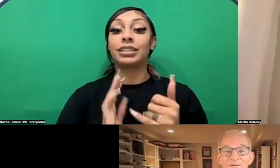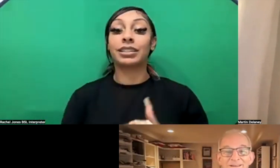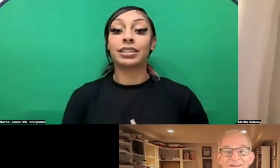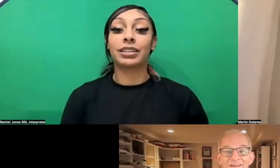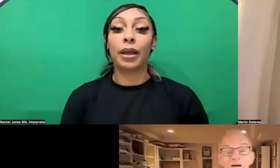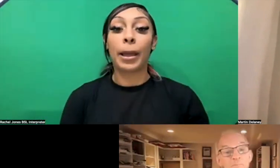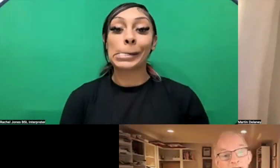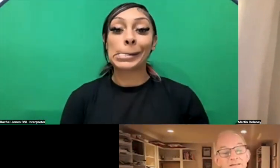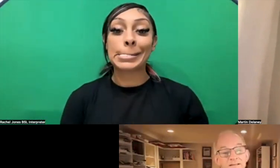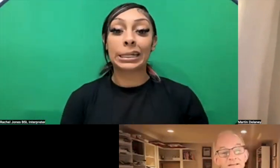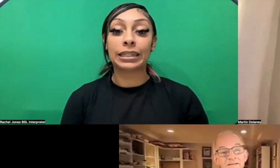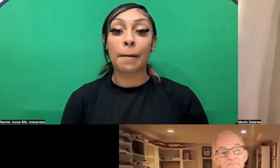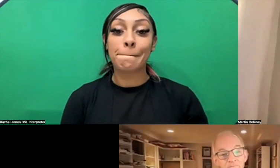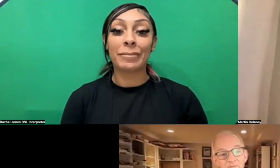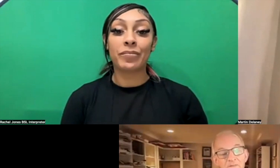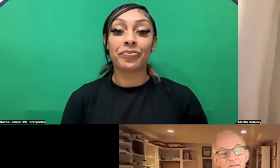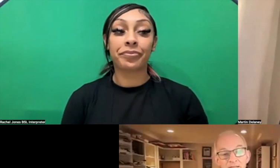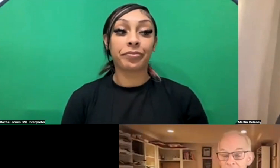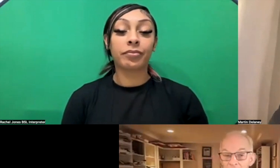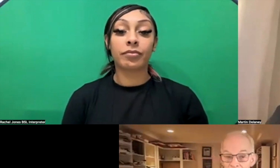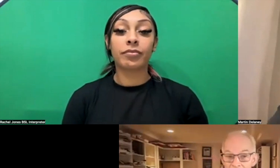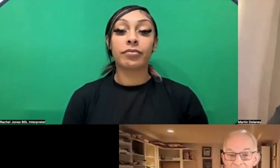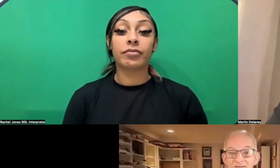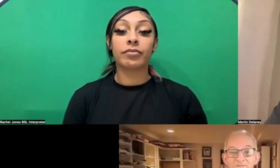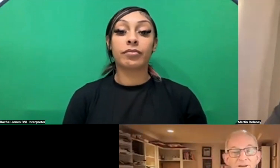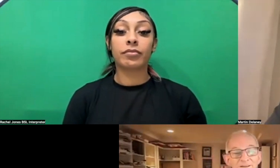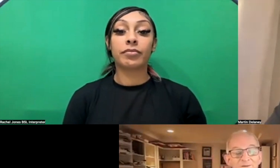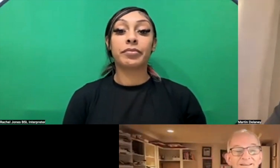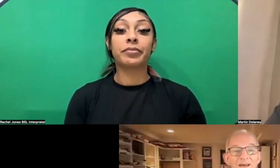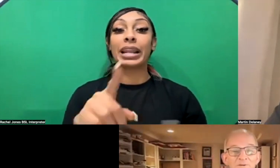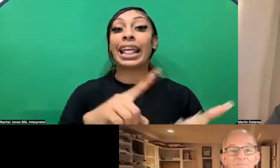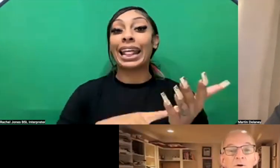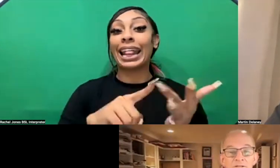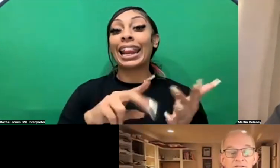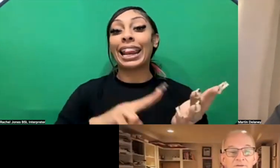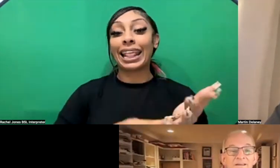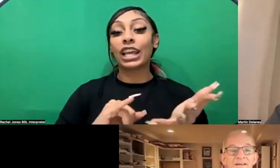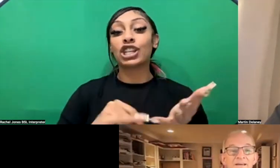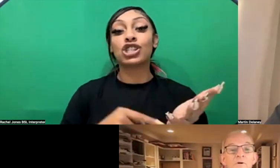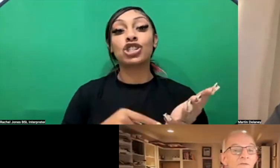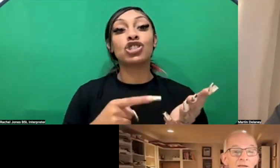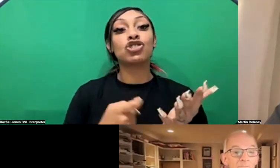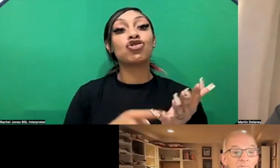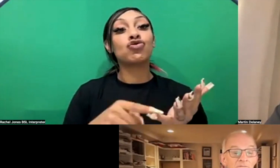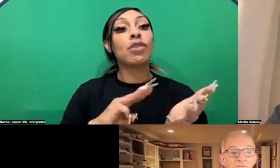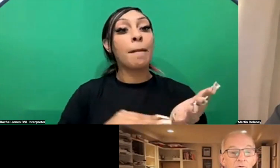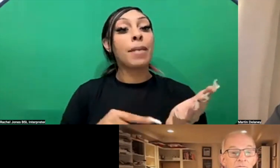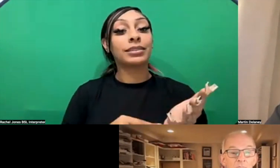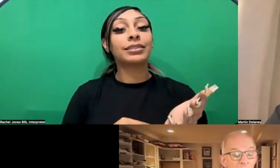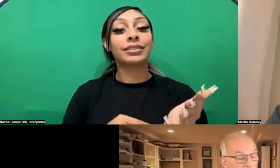harder. But LinnStrument is a very good adaptive bowed instrument with the help